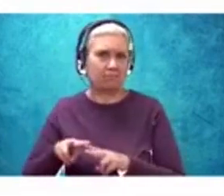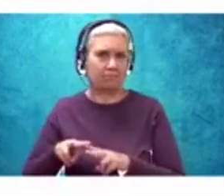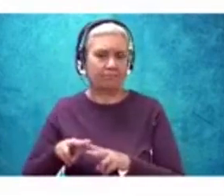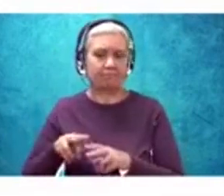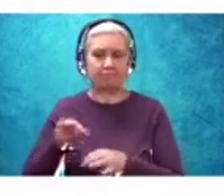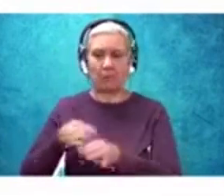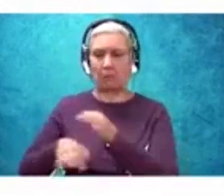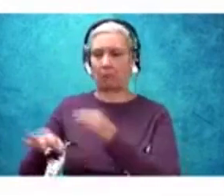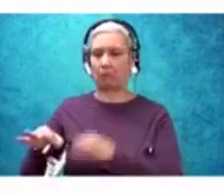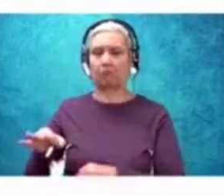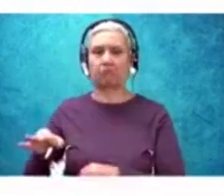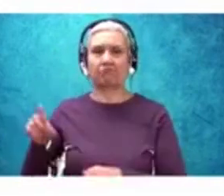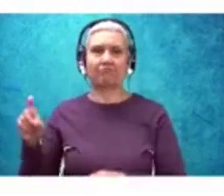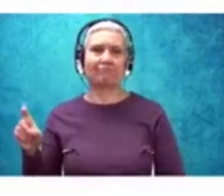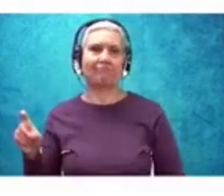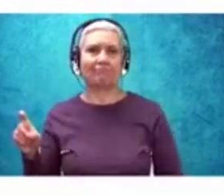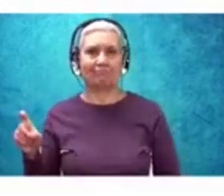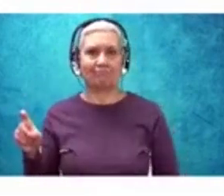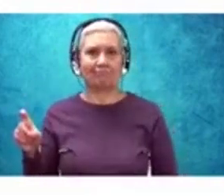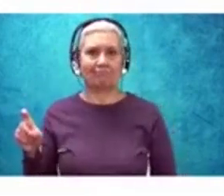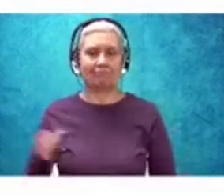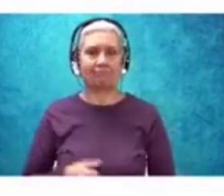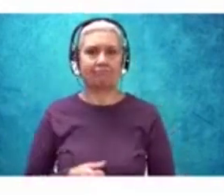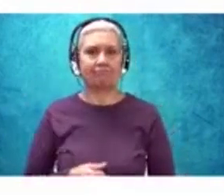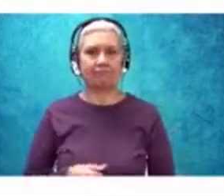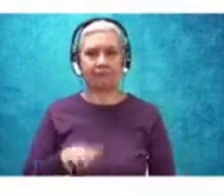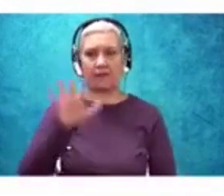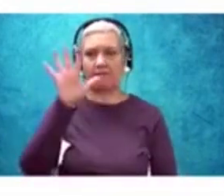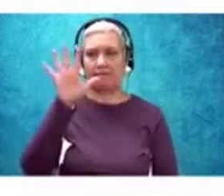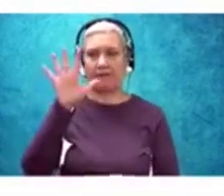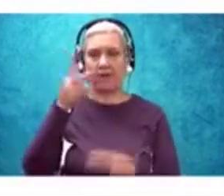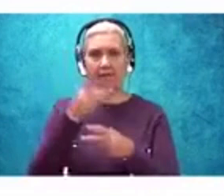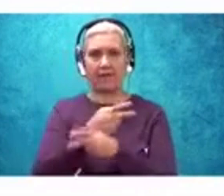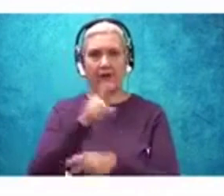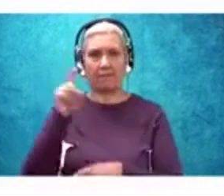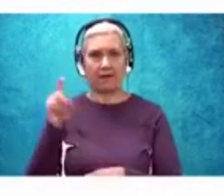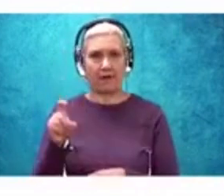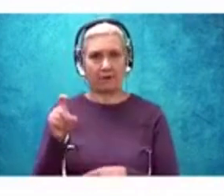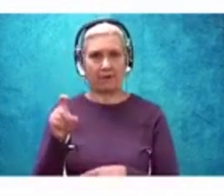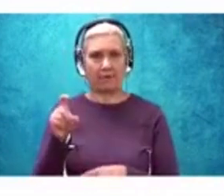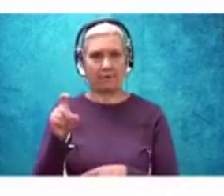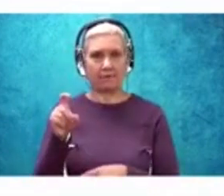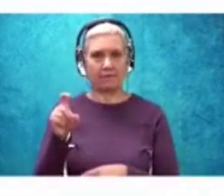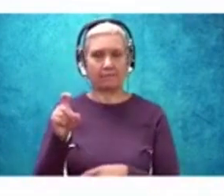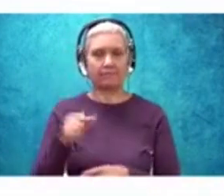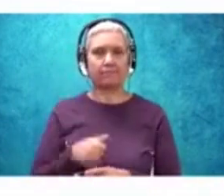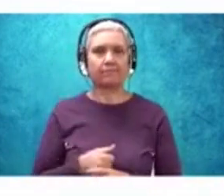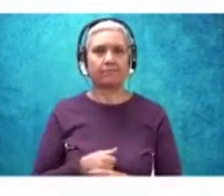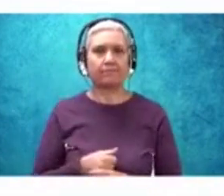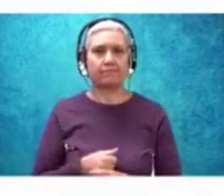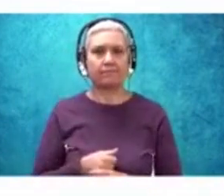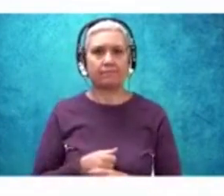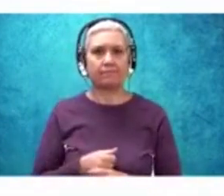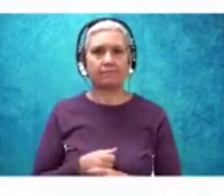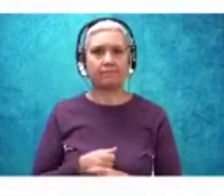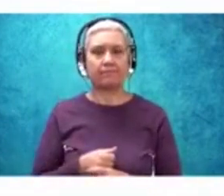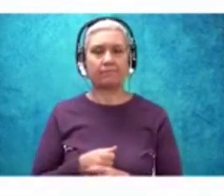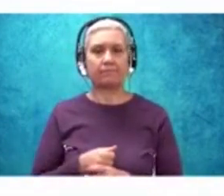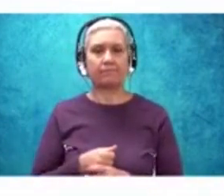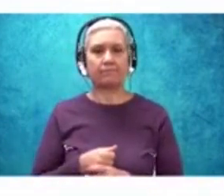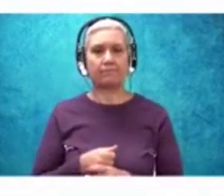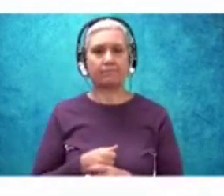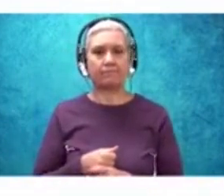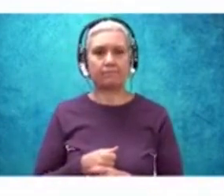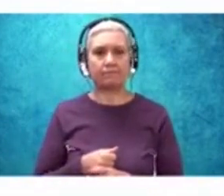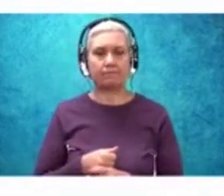I can just find that product, 5 times x, representing these 5 groups of x length rectangles in